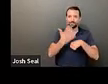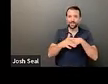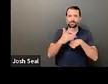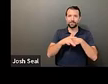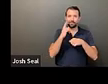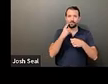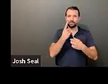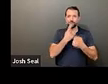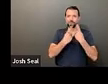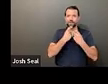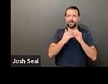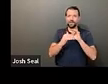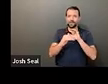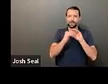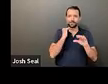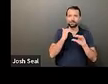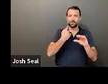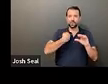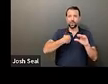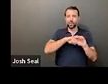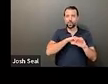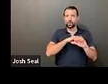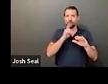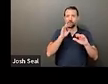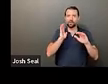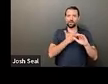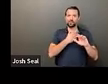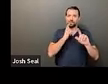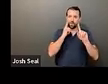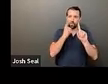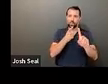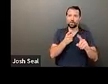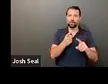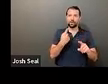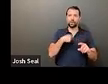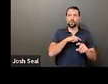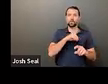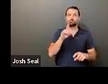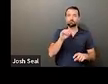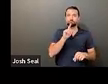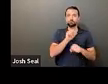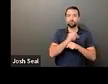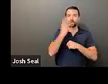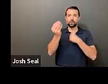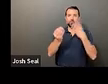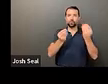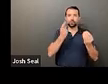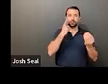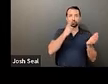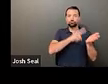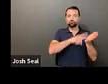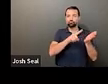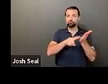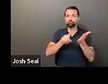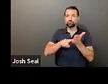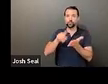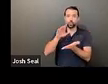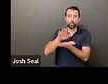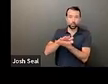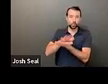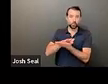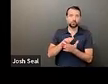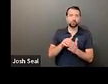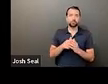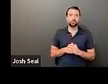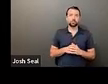really hard at that. So we are, you know, we're out in the field, you know, we were out in the field this afternoon with an amazing